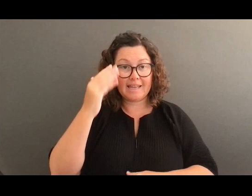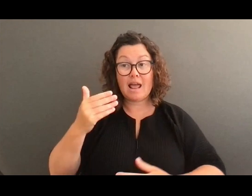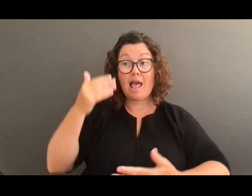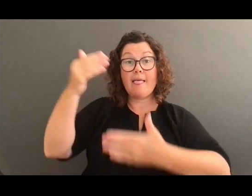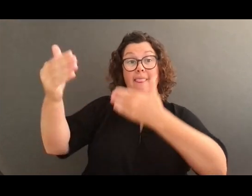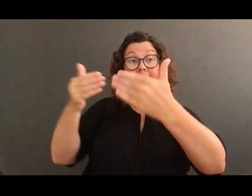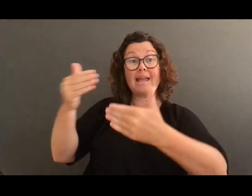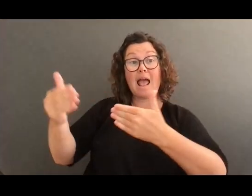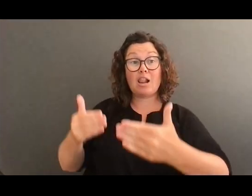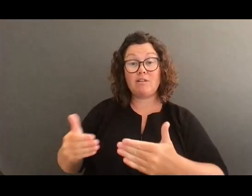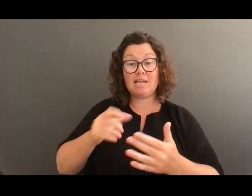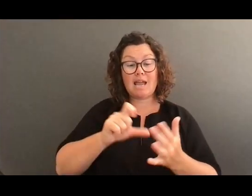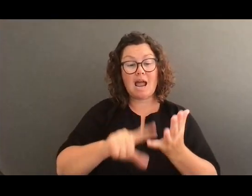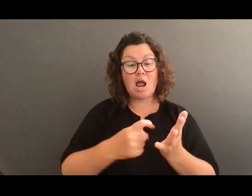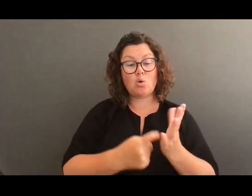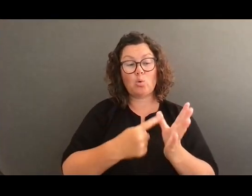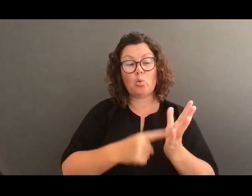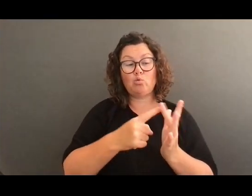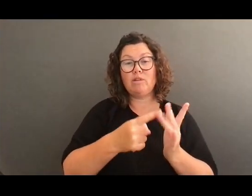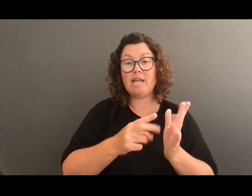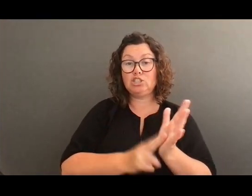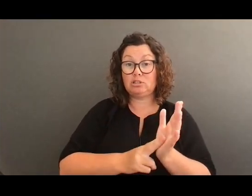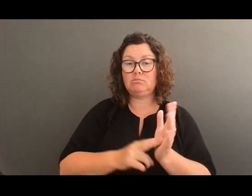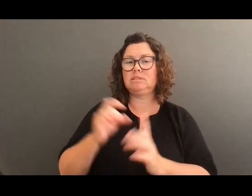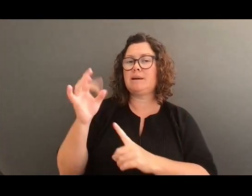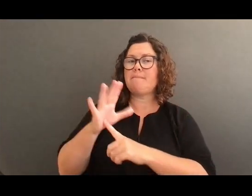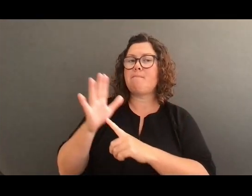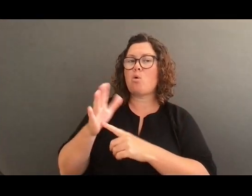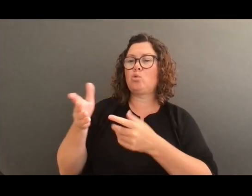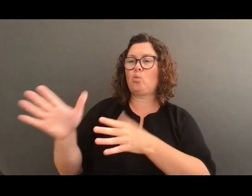teaching this mode of thought. They